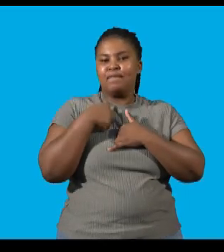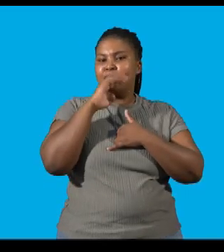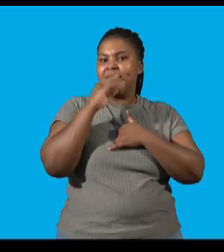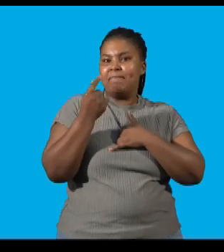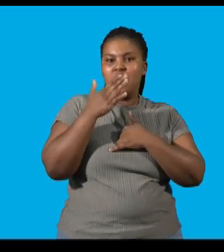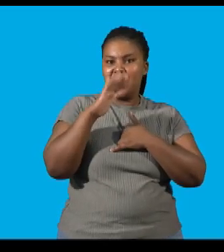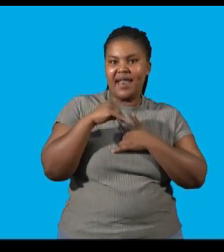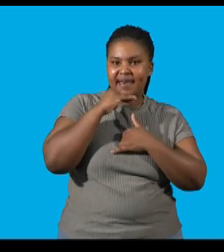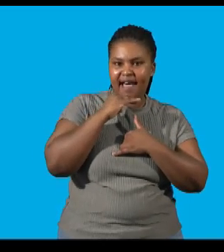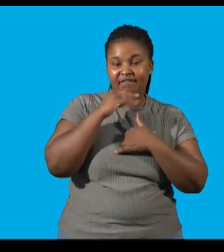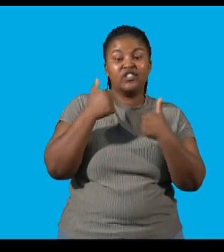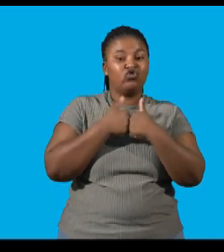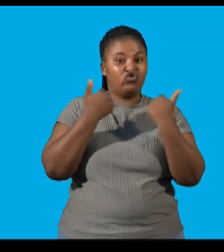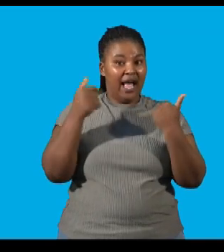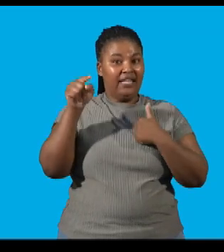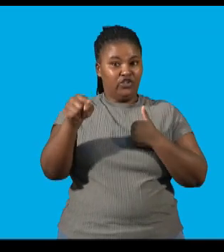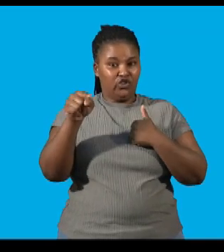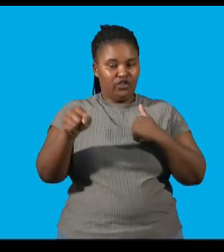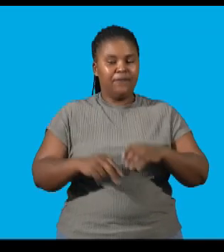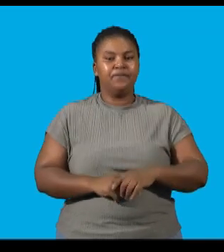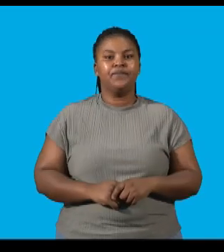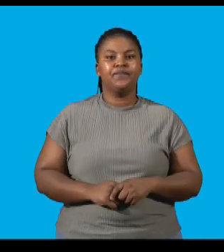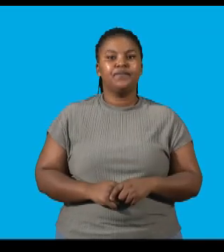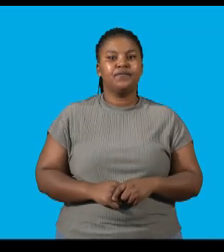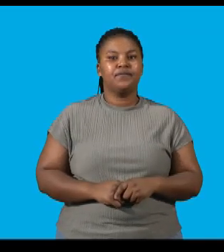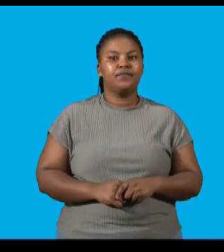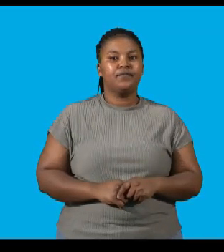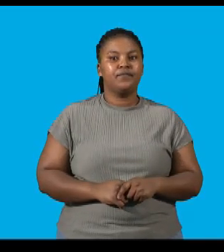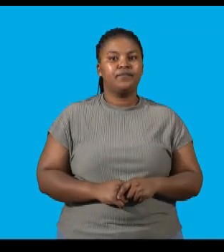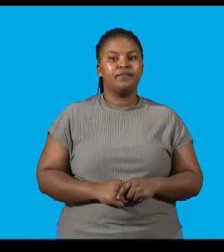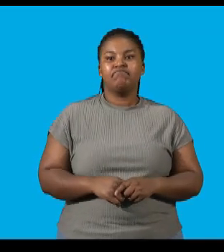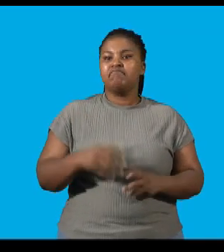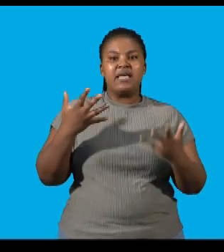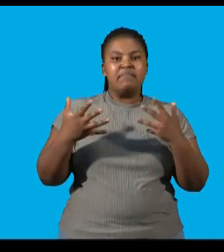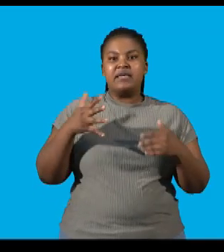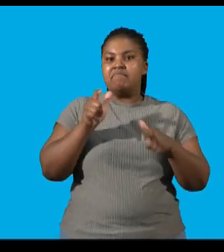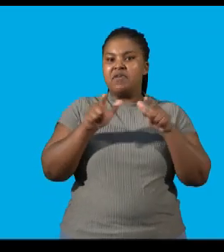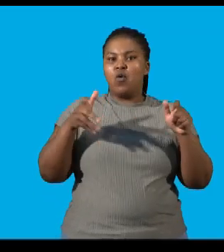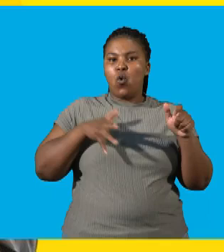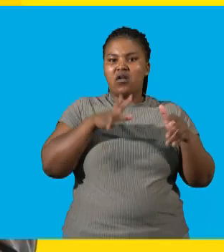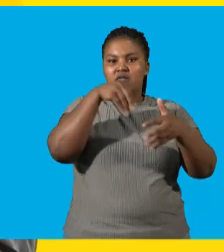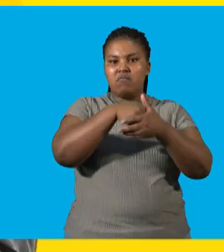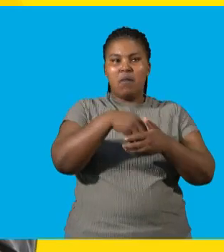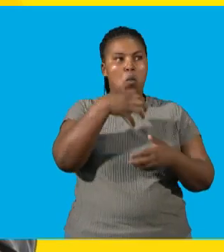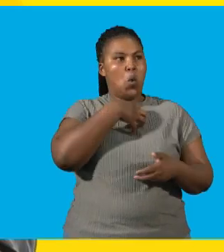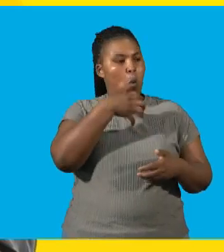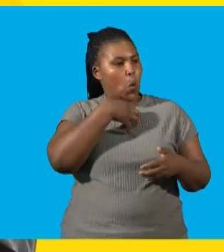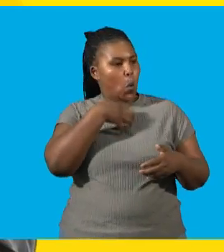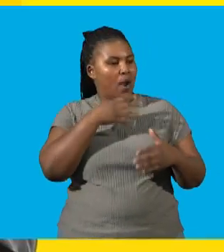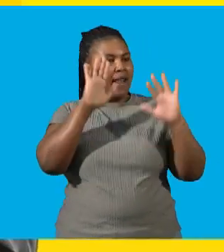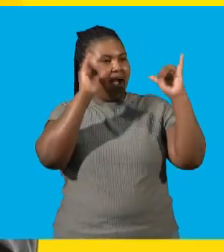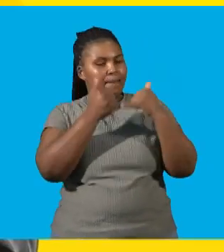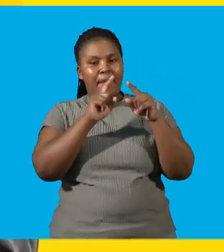finance becomes a challenge when people would want to be part of the owners of